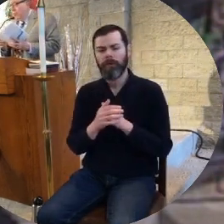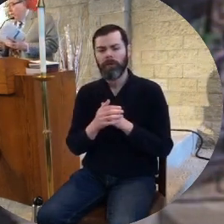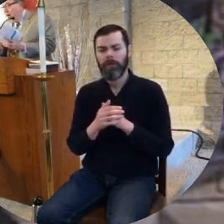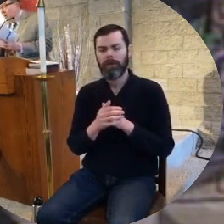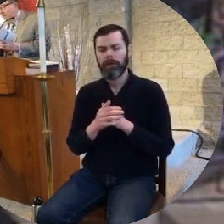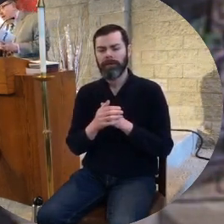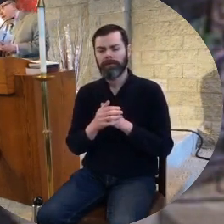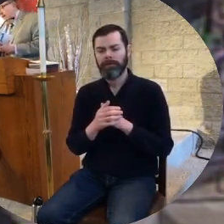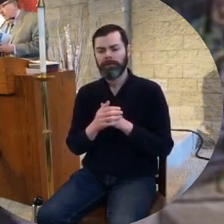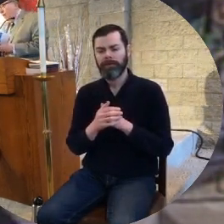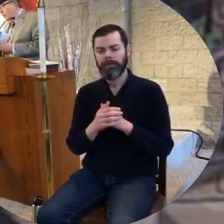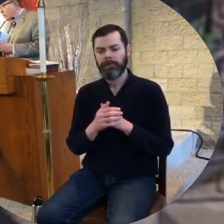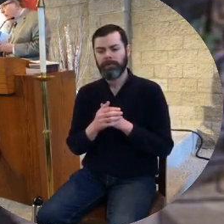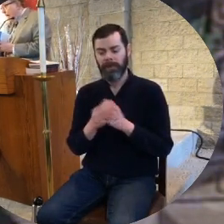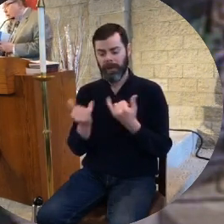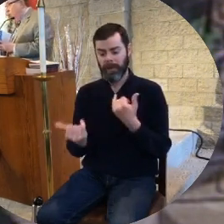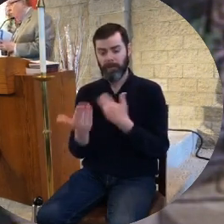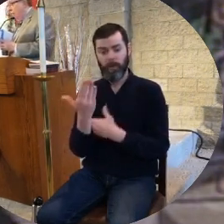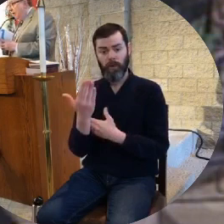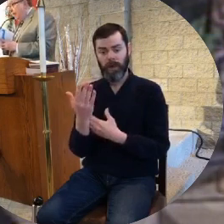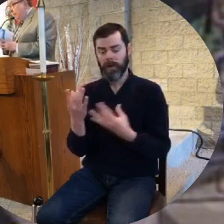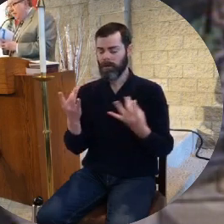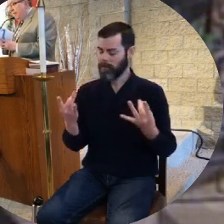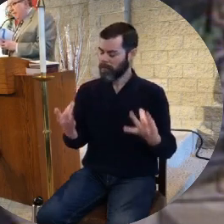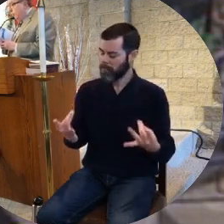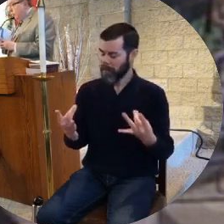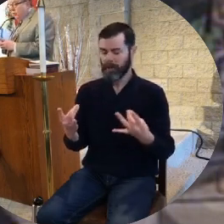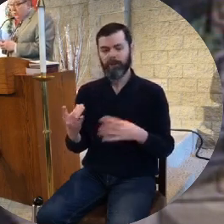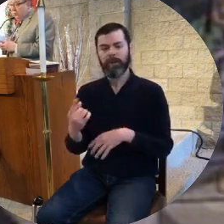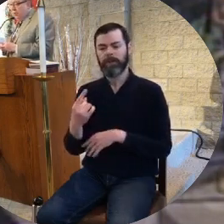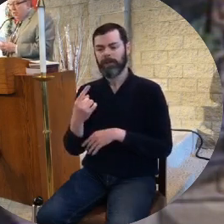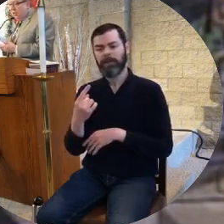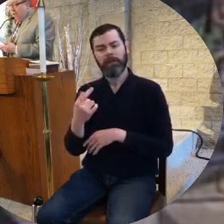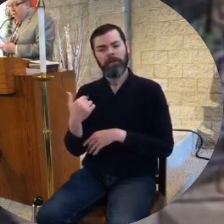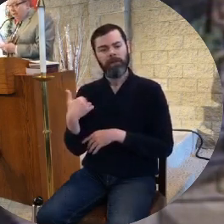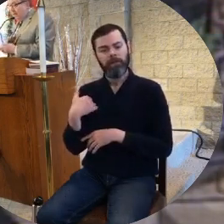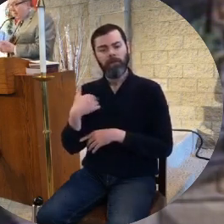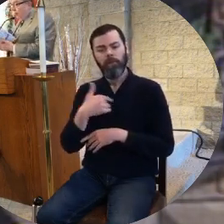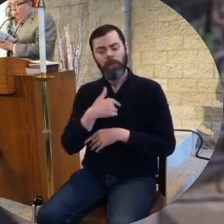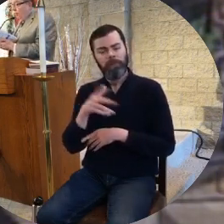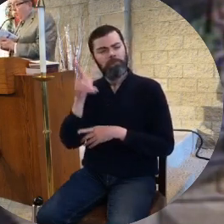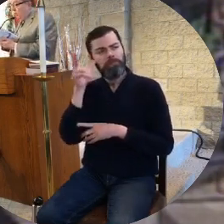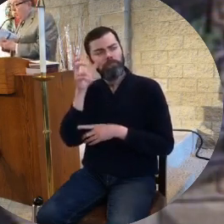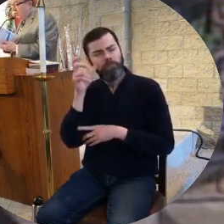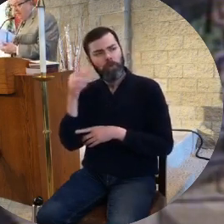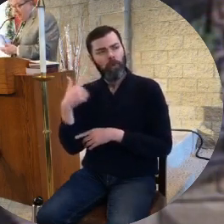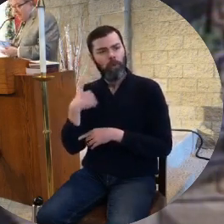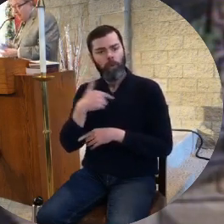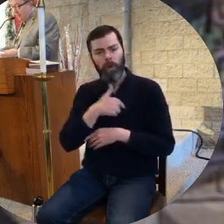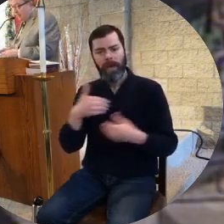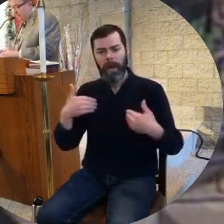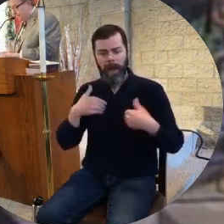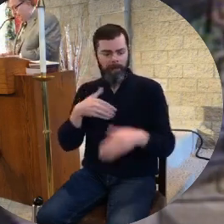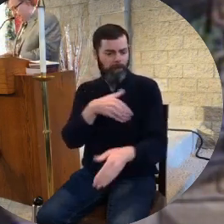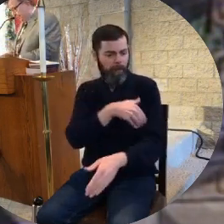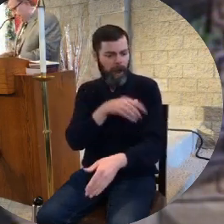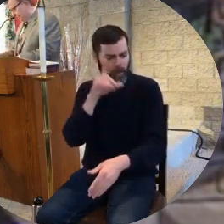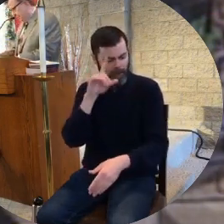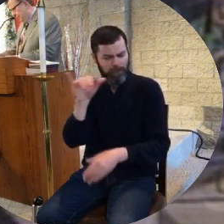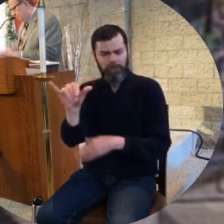that we are divine, that we are powerful, unlimited, and eternal. We are also invincible.